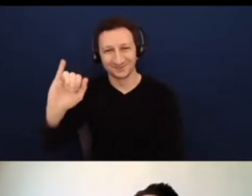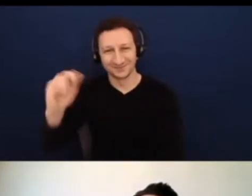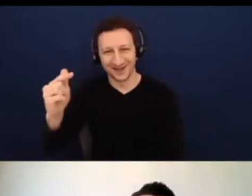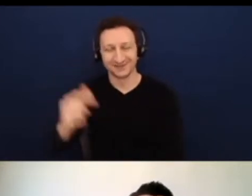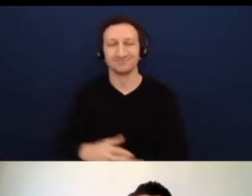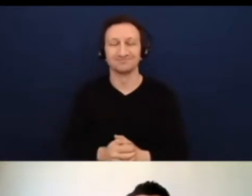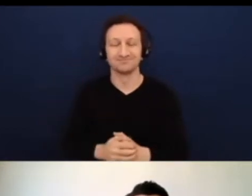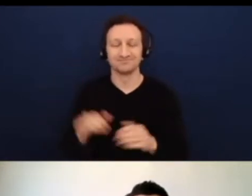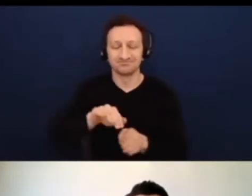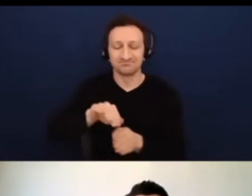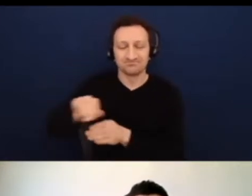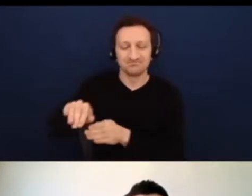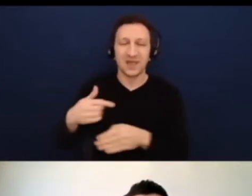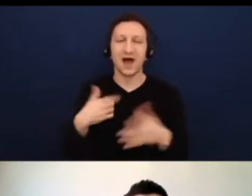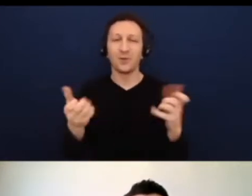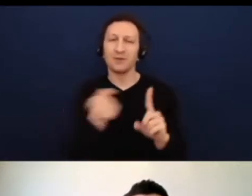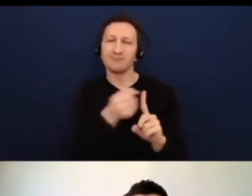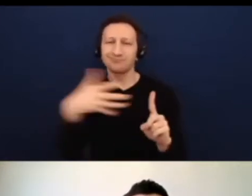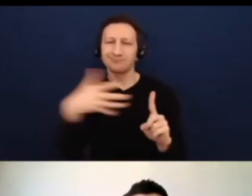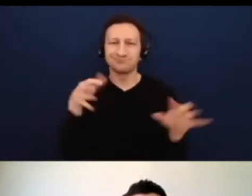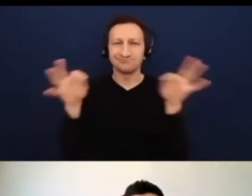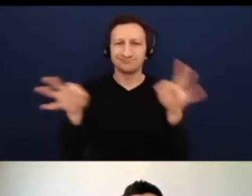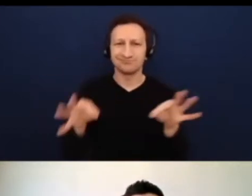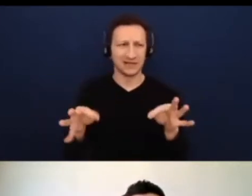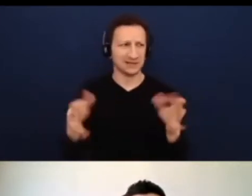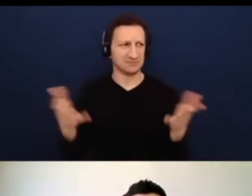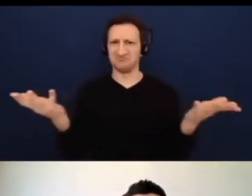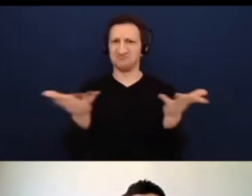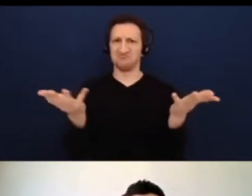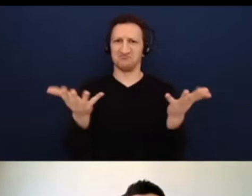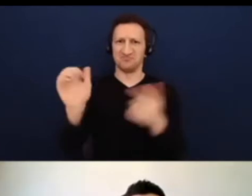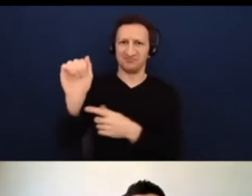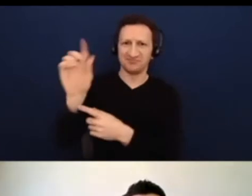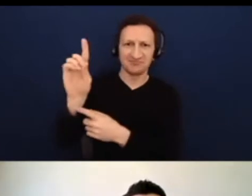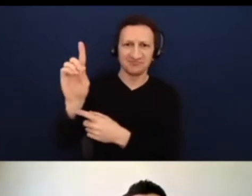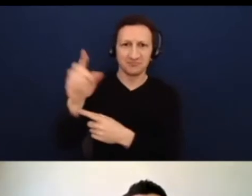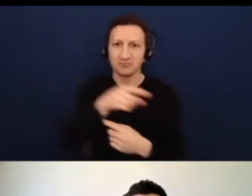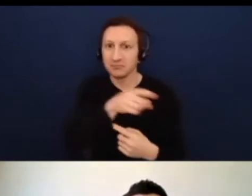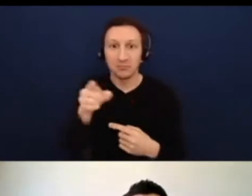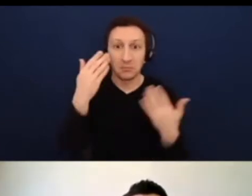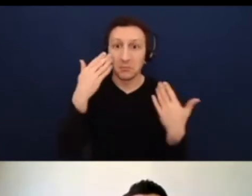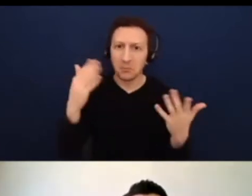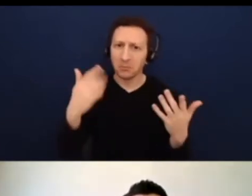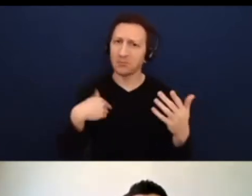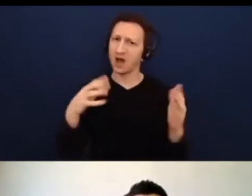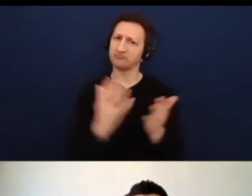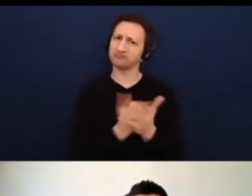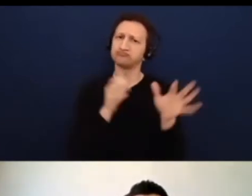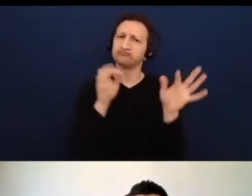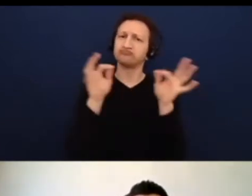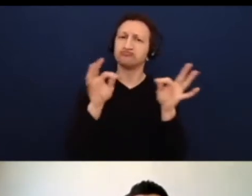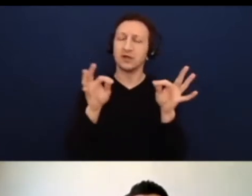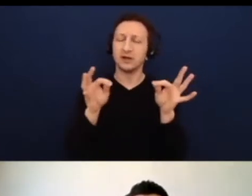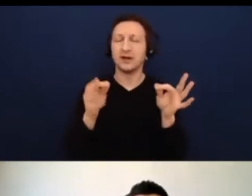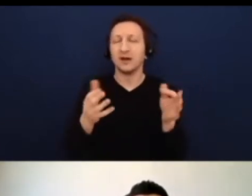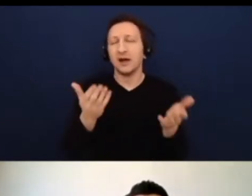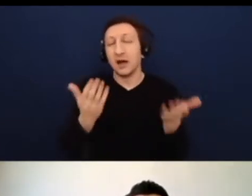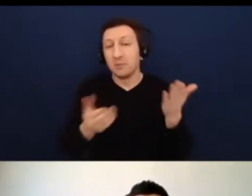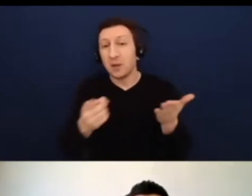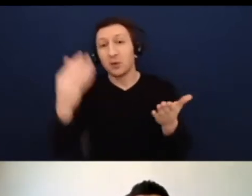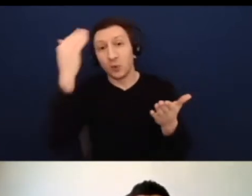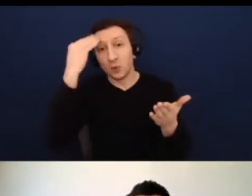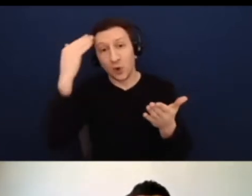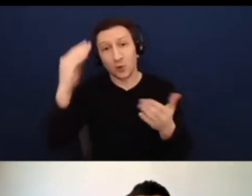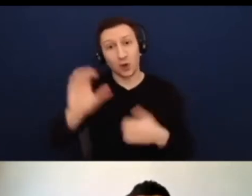little bit of background for those of you who may or may not know about audio description. perhaps more likely you are aware of captions.